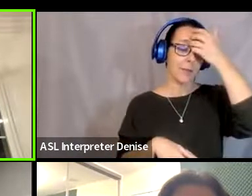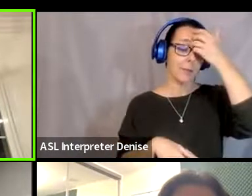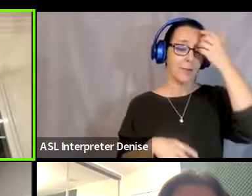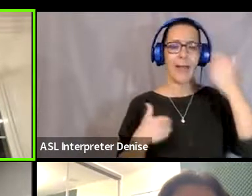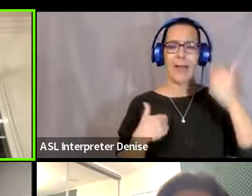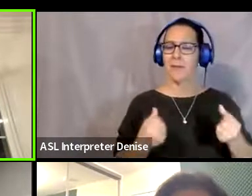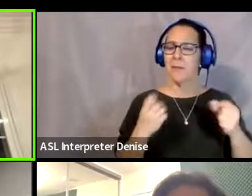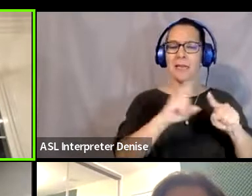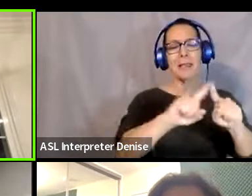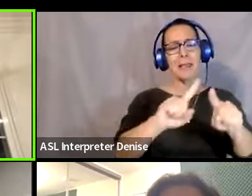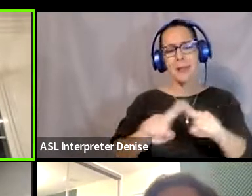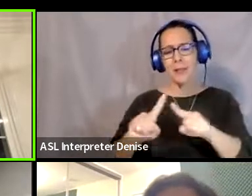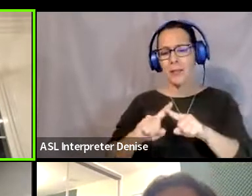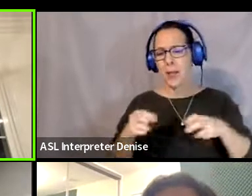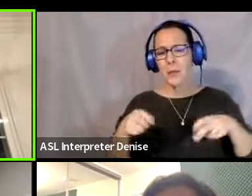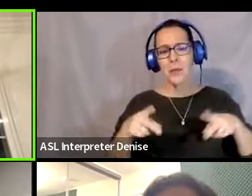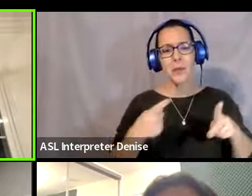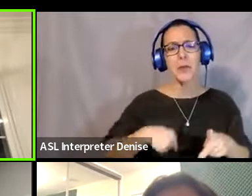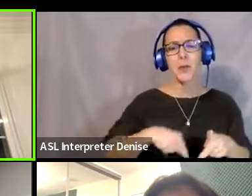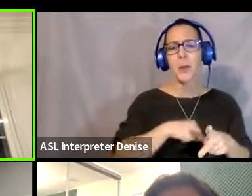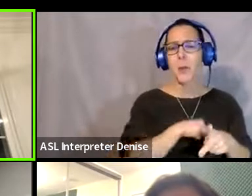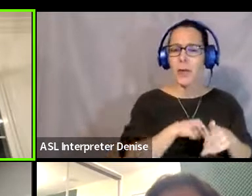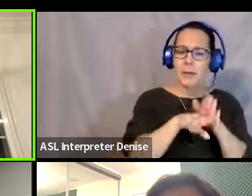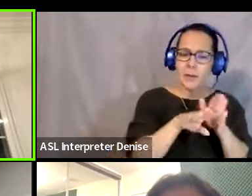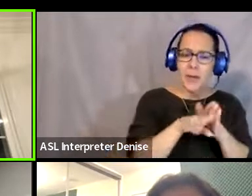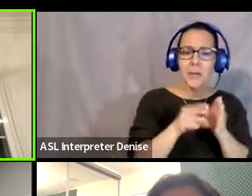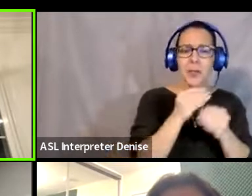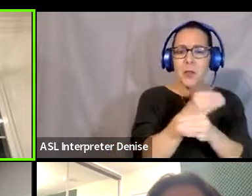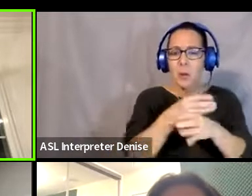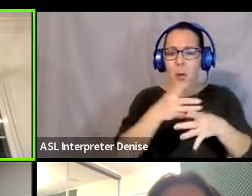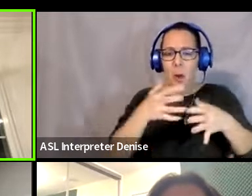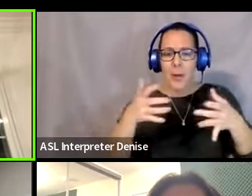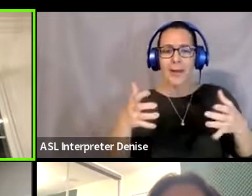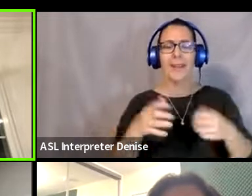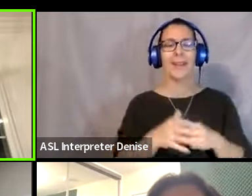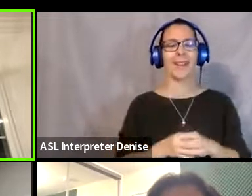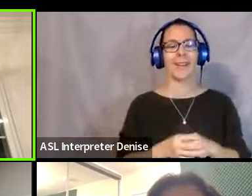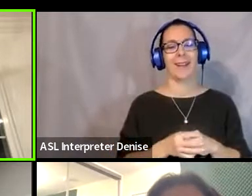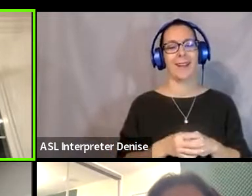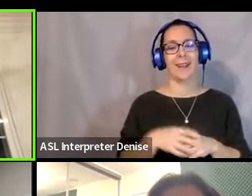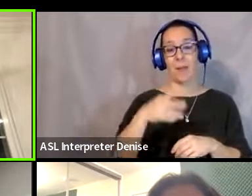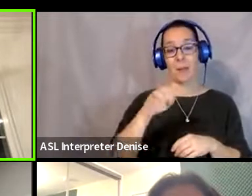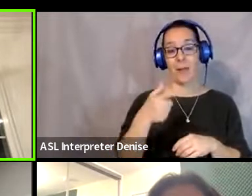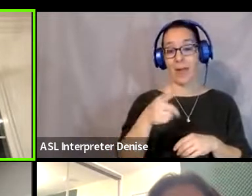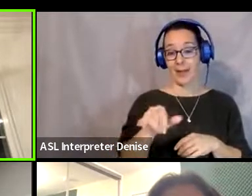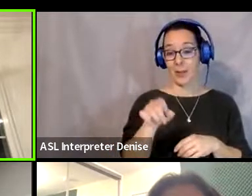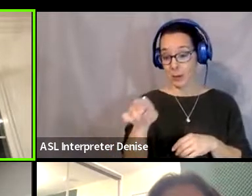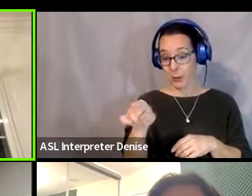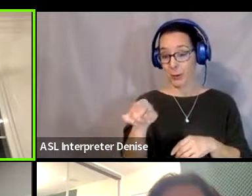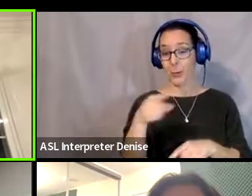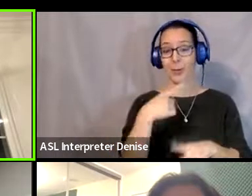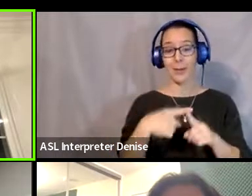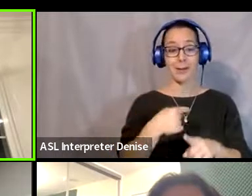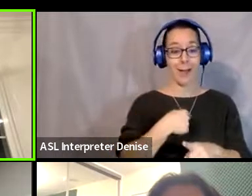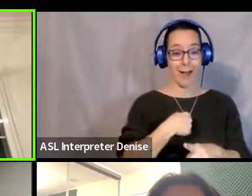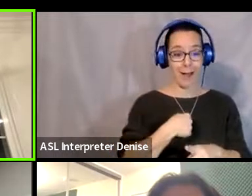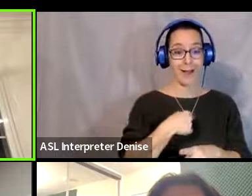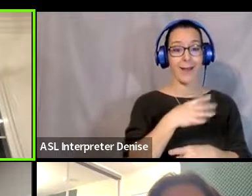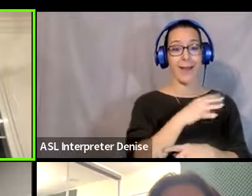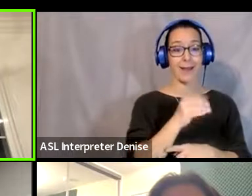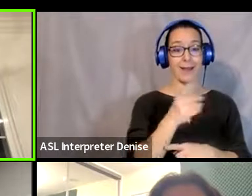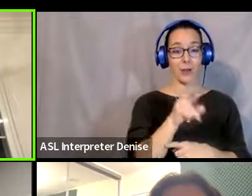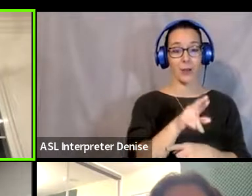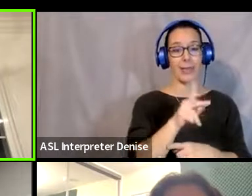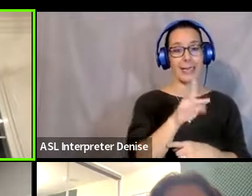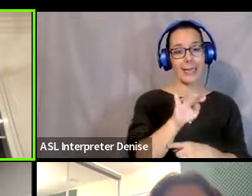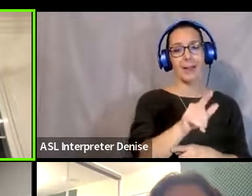enrichment opportunities that we're developing, we're growing, and Peggy, you and I, and Dr. Kill had talked earlier, had